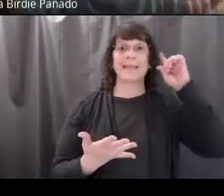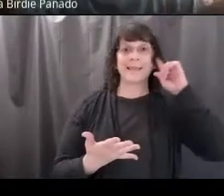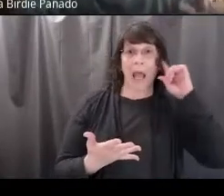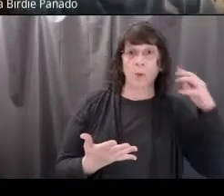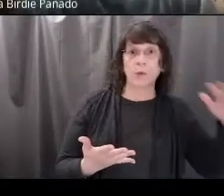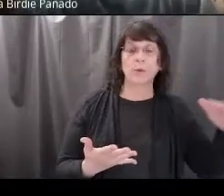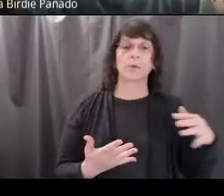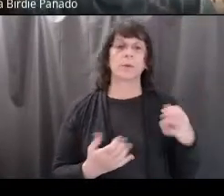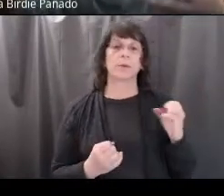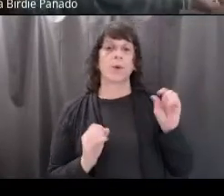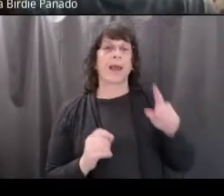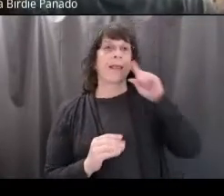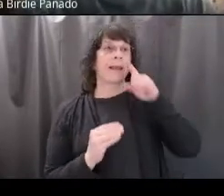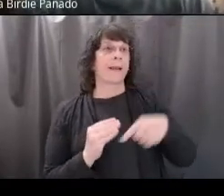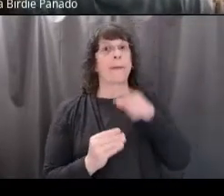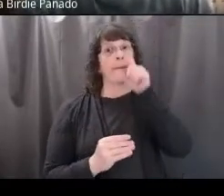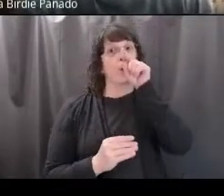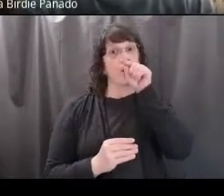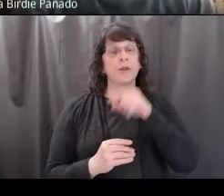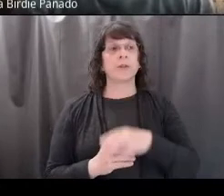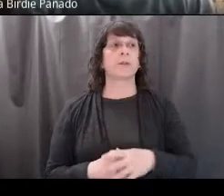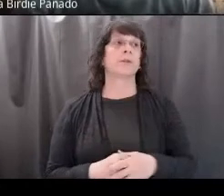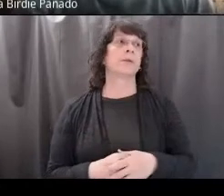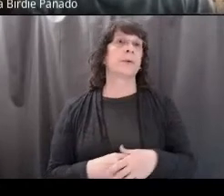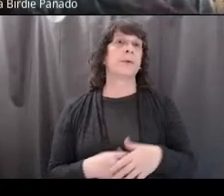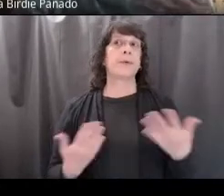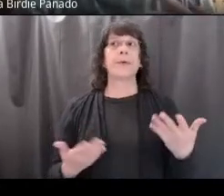sounds, so we can think about birds